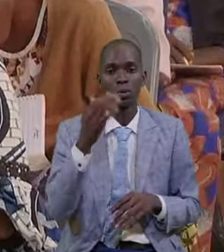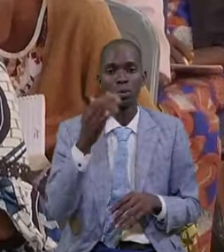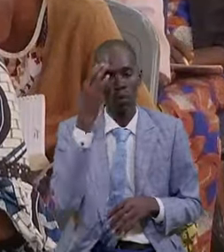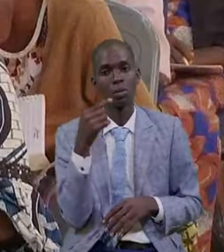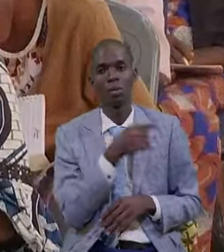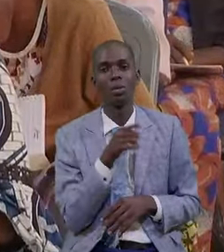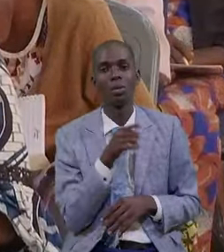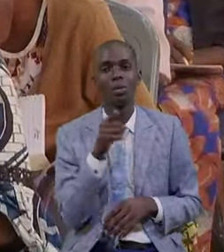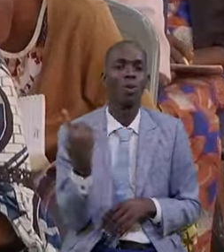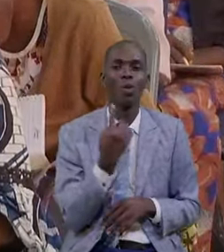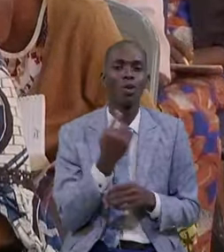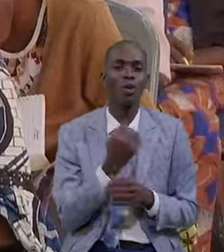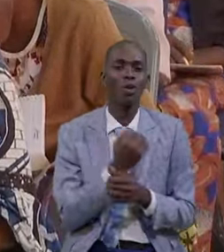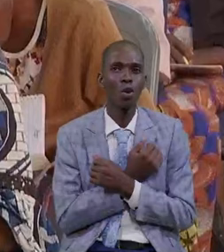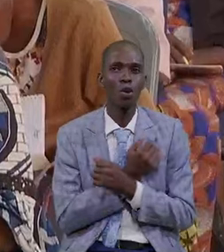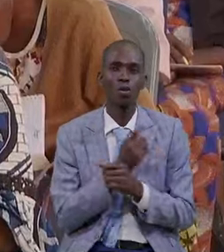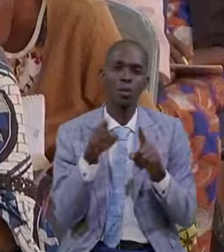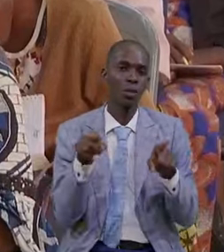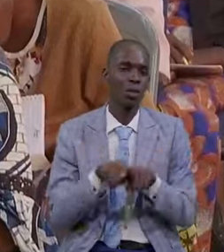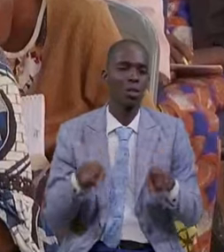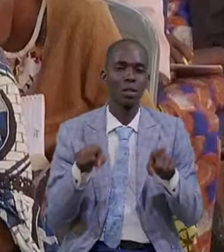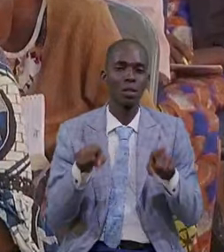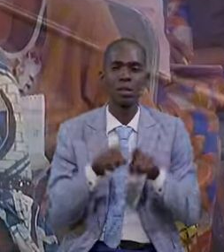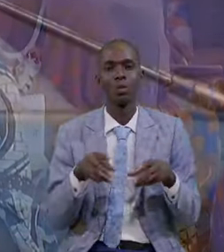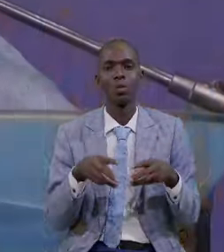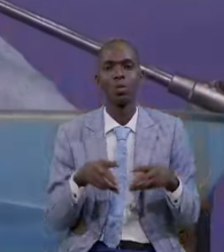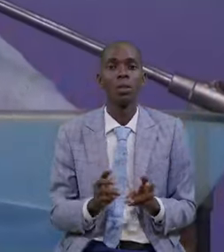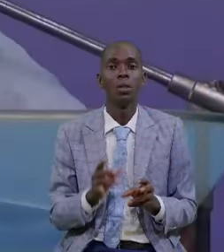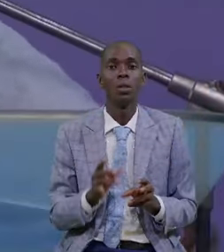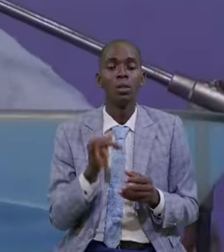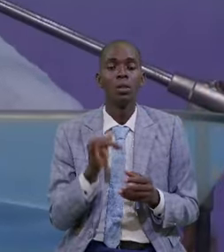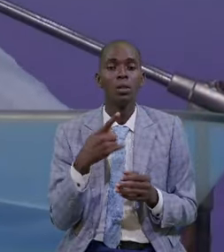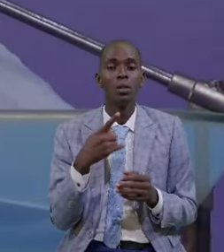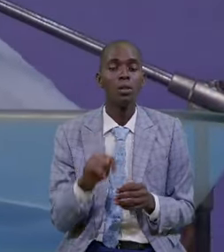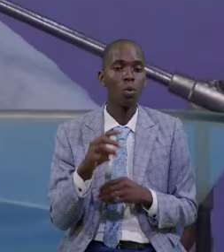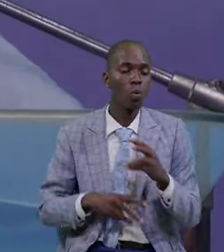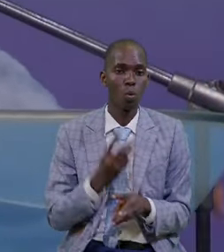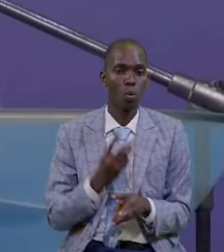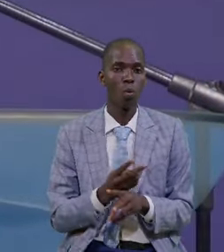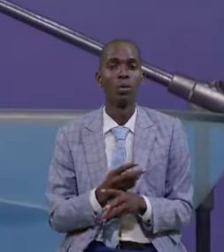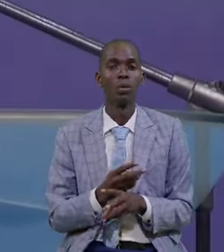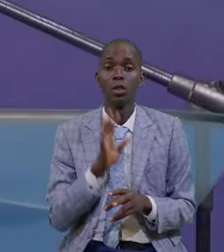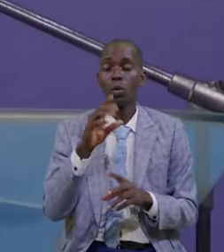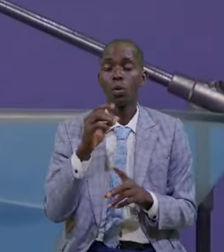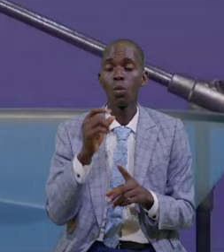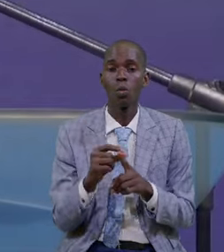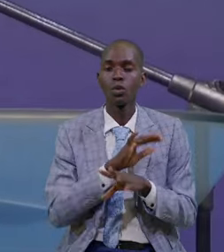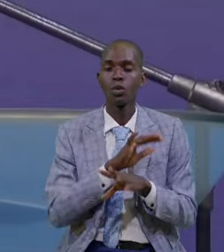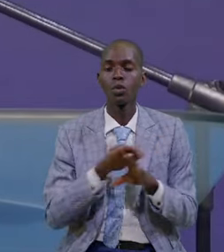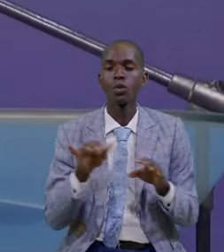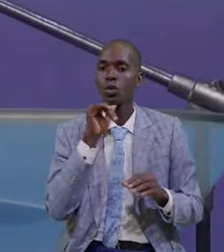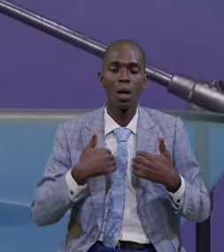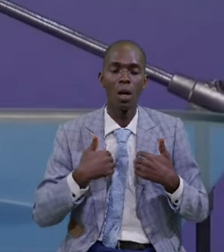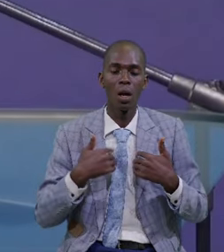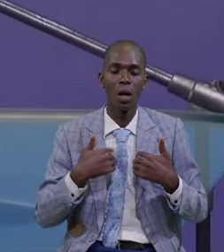that. His word does not have the affirmation of the Spirit of God. But when